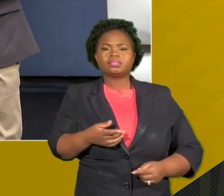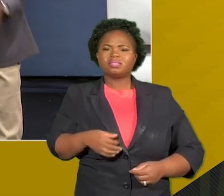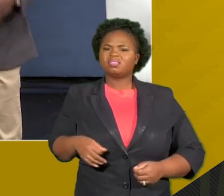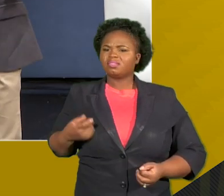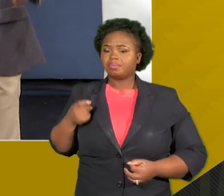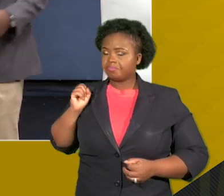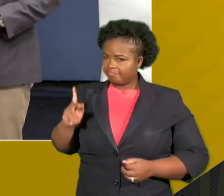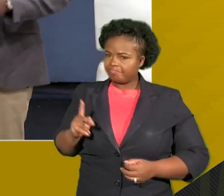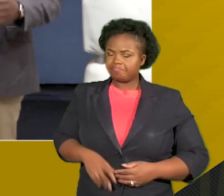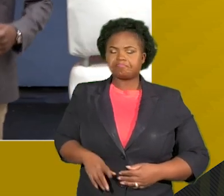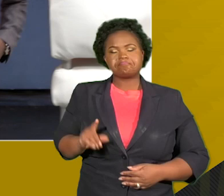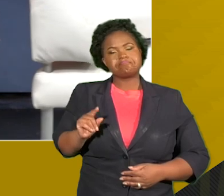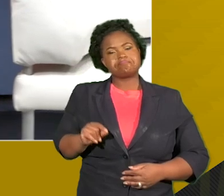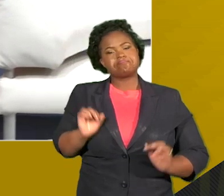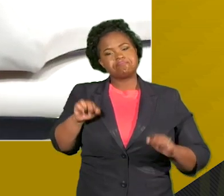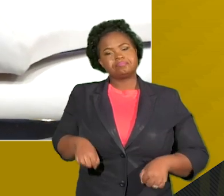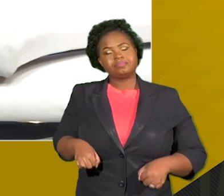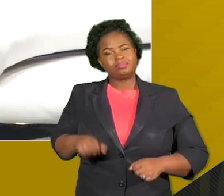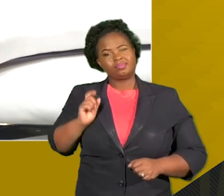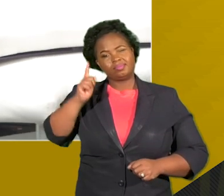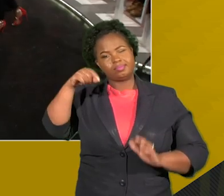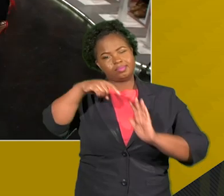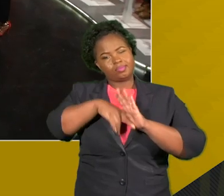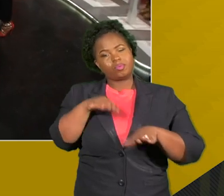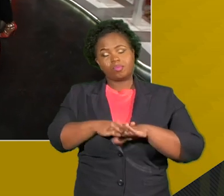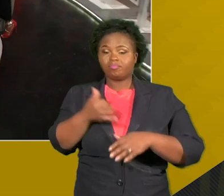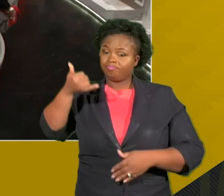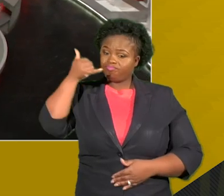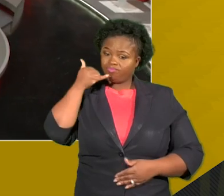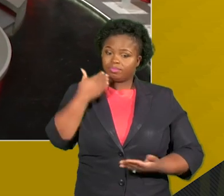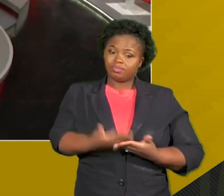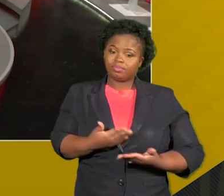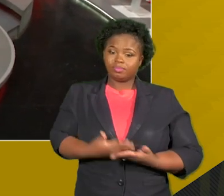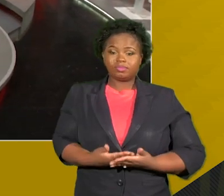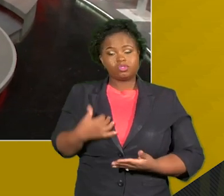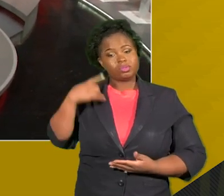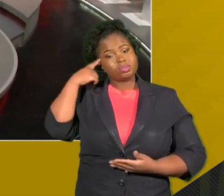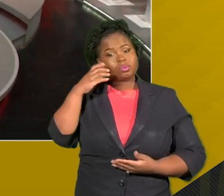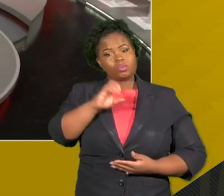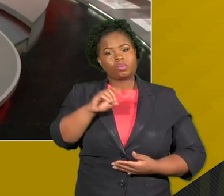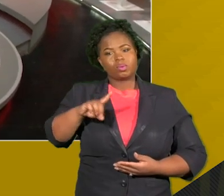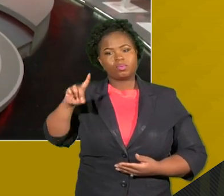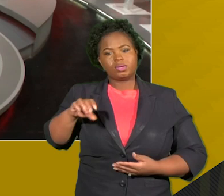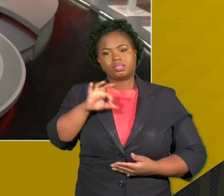kahle kahle that's what we're going to be looking at ngokuhamba kwesikhathi namhlanje ku Daily Thetha give us a call ekhaya sizwe umbono wakho thina about this it's